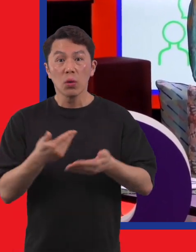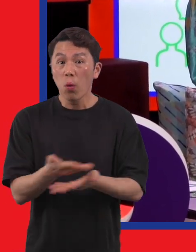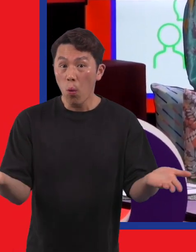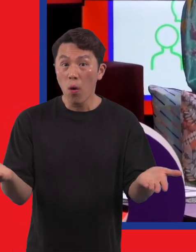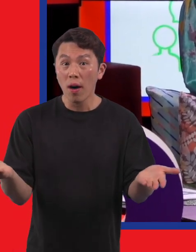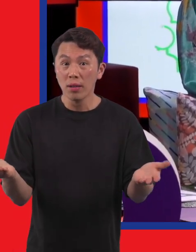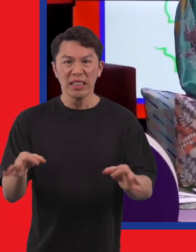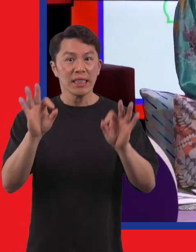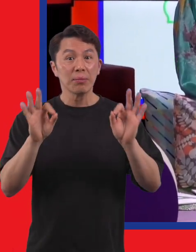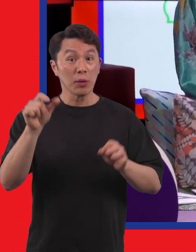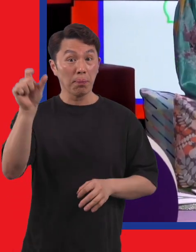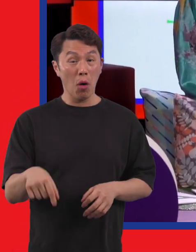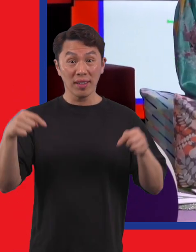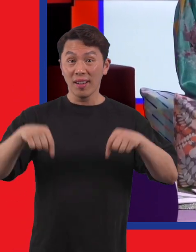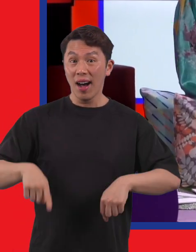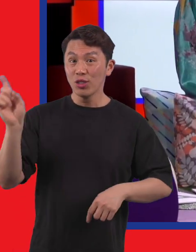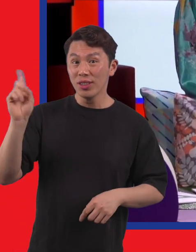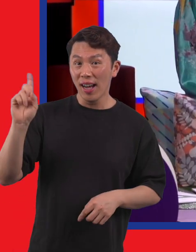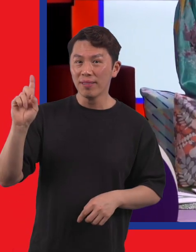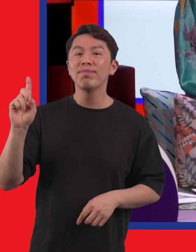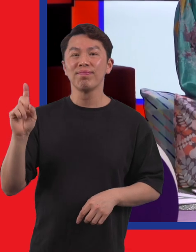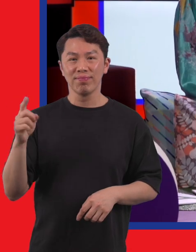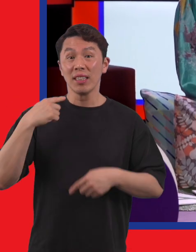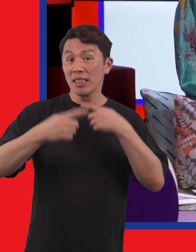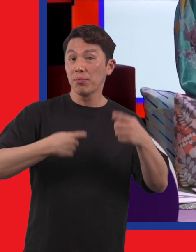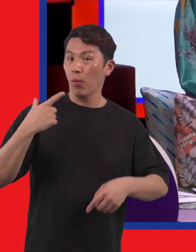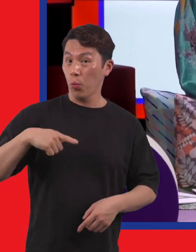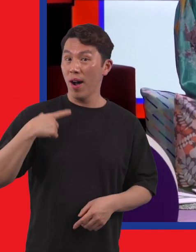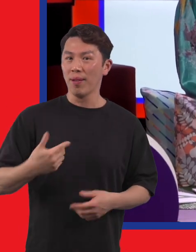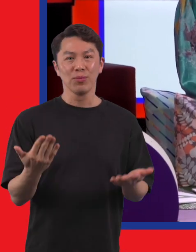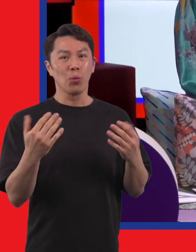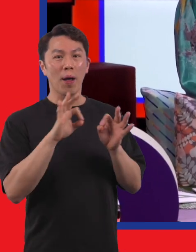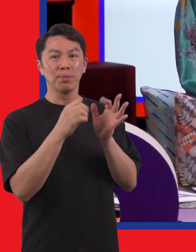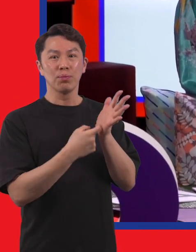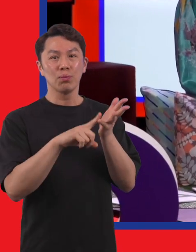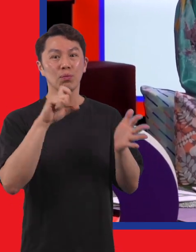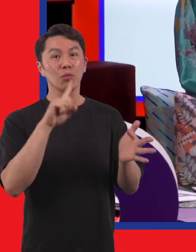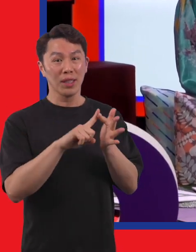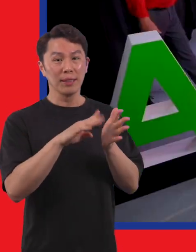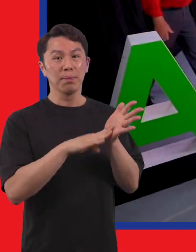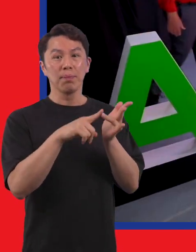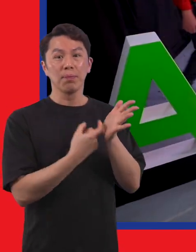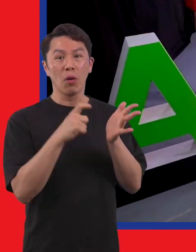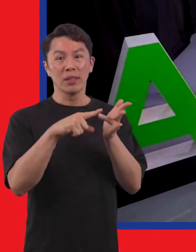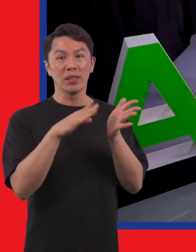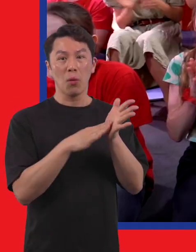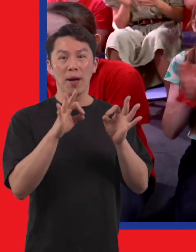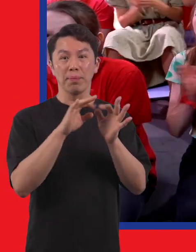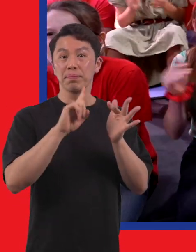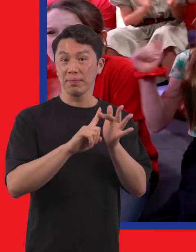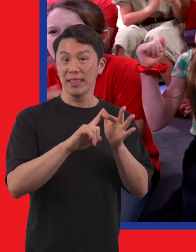lesson. And we have a special guest in the studio today who can tell us why it's so important. Bruce Morecambe.